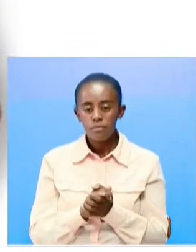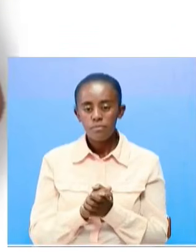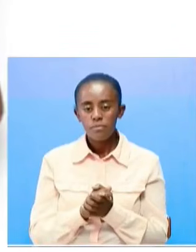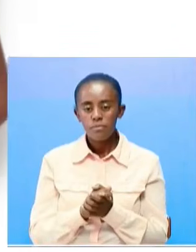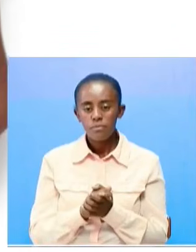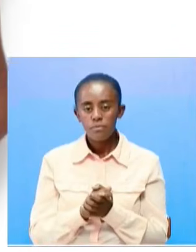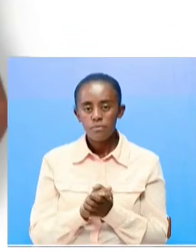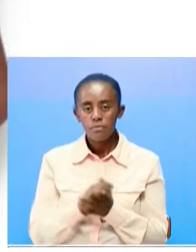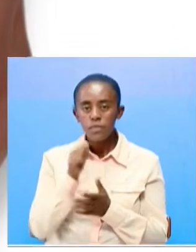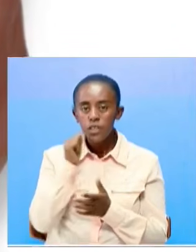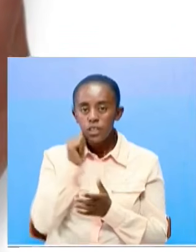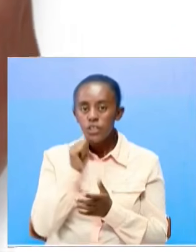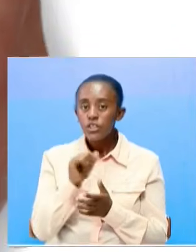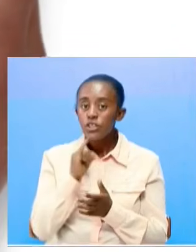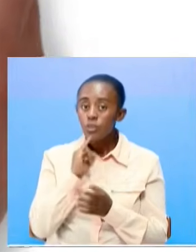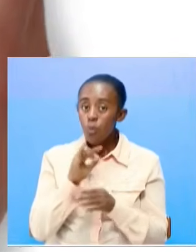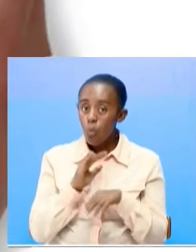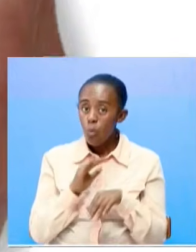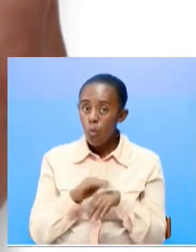She